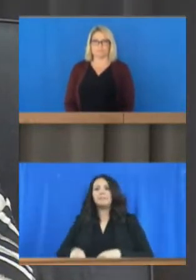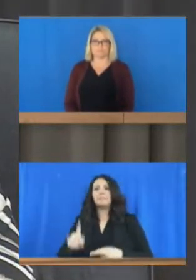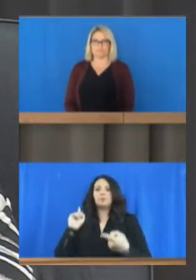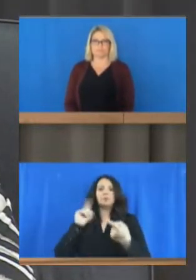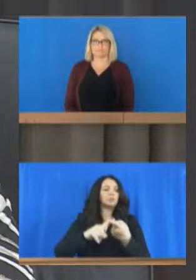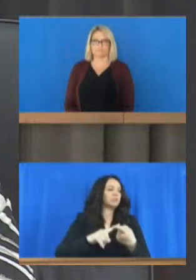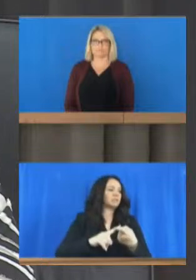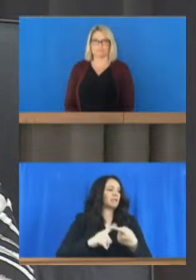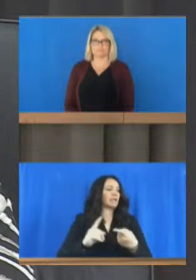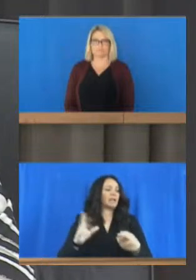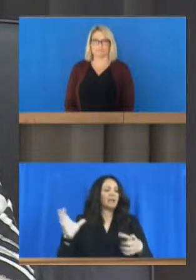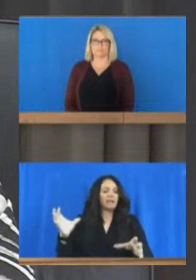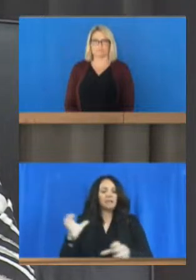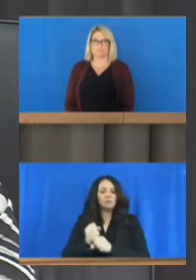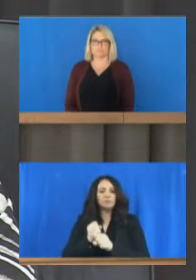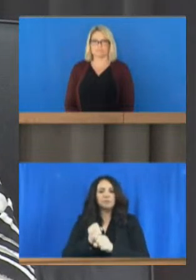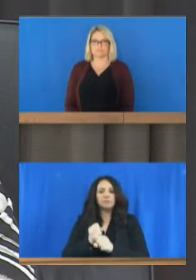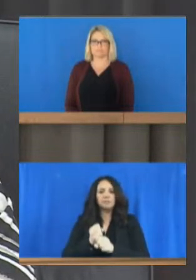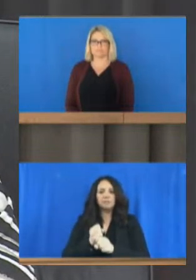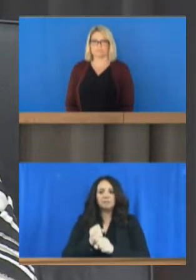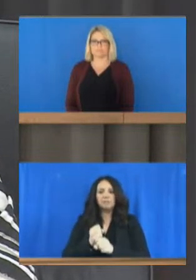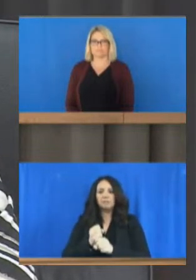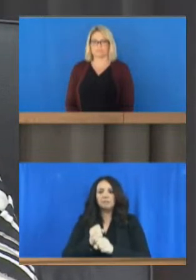from other provinces?